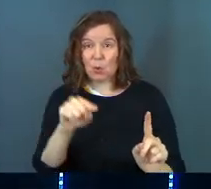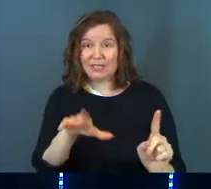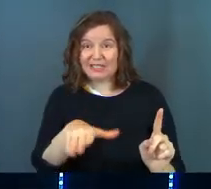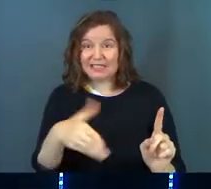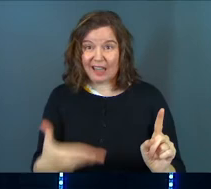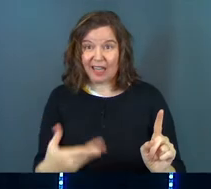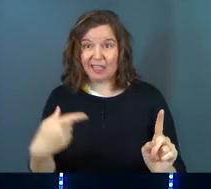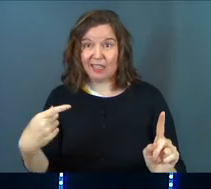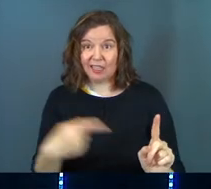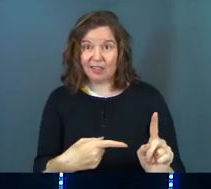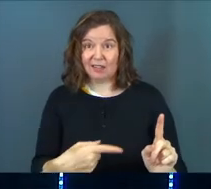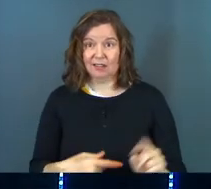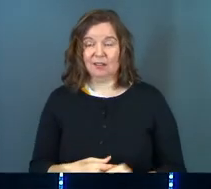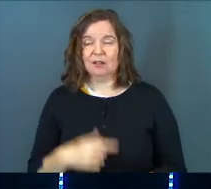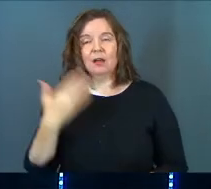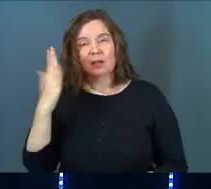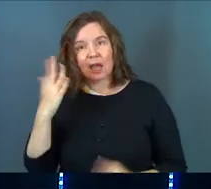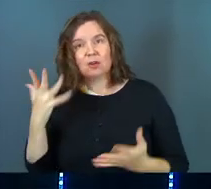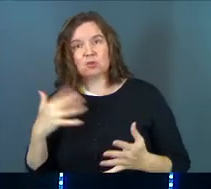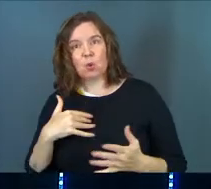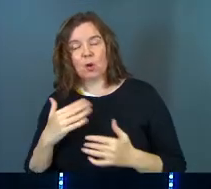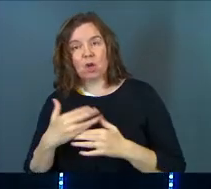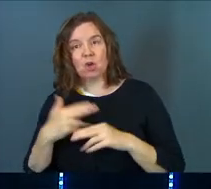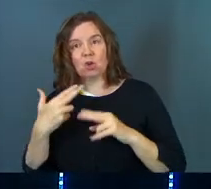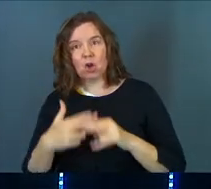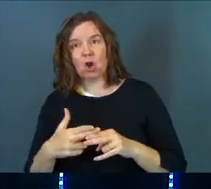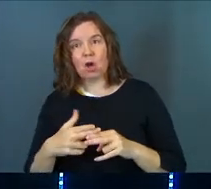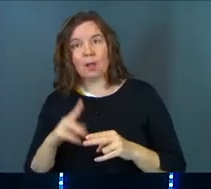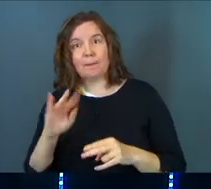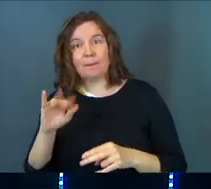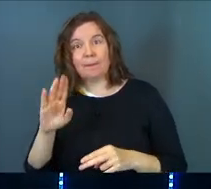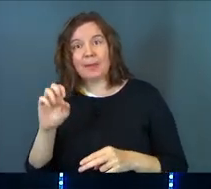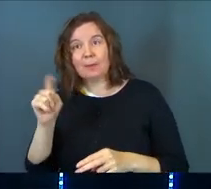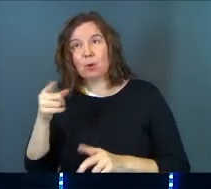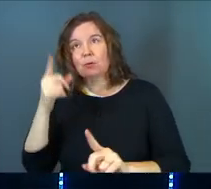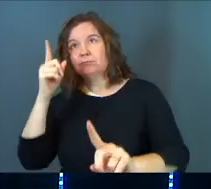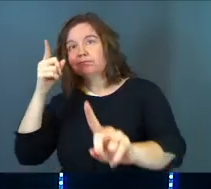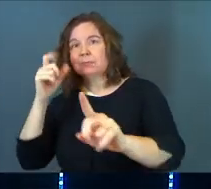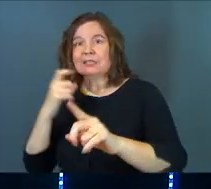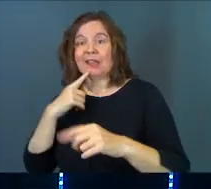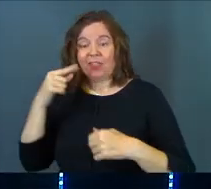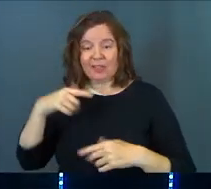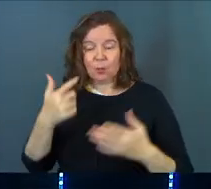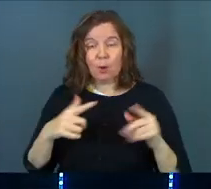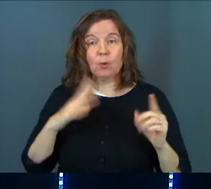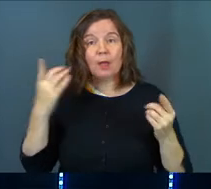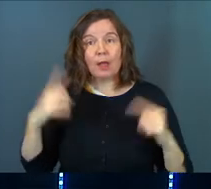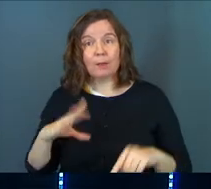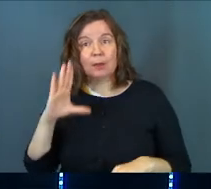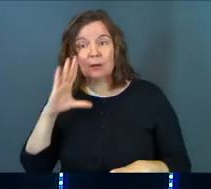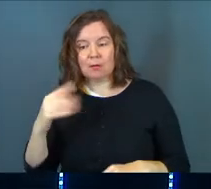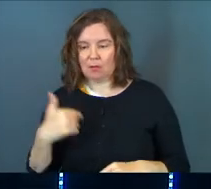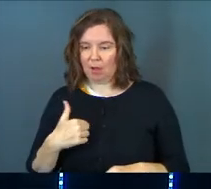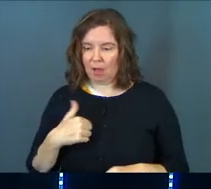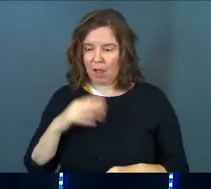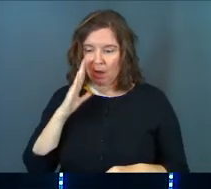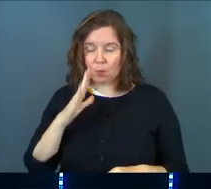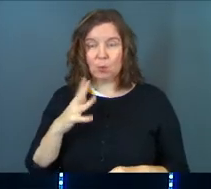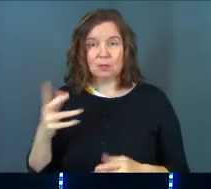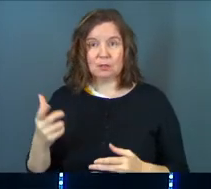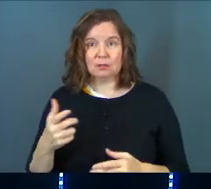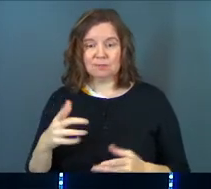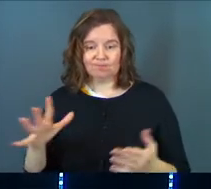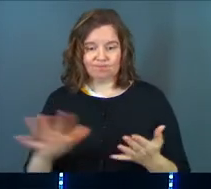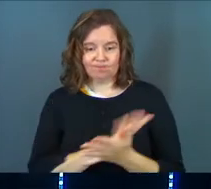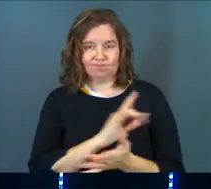is death. See, God's already called it, Babe Ruth. He's already called it and said, this is what's going to happen. I'm going to